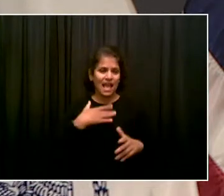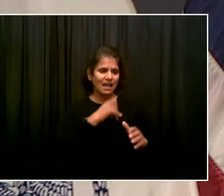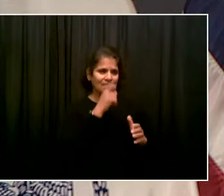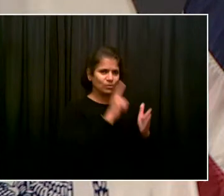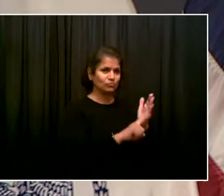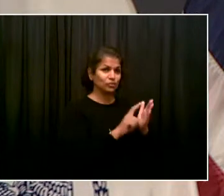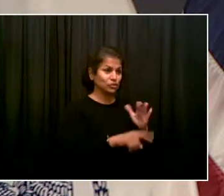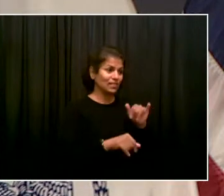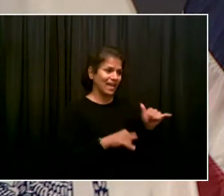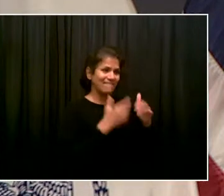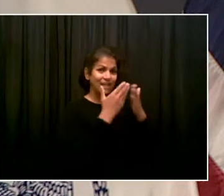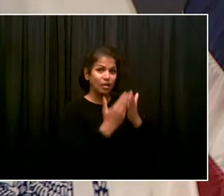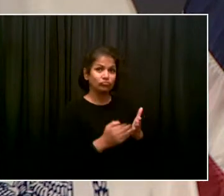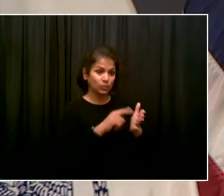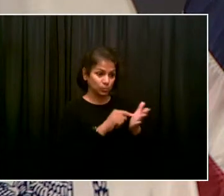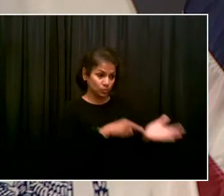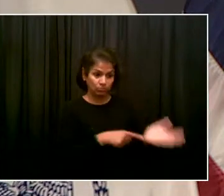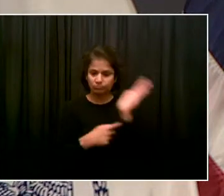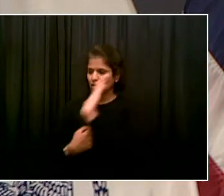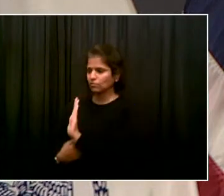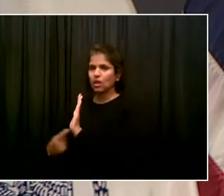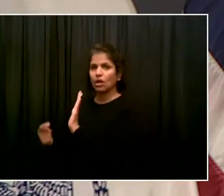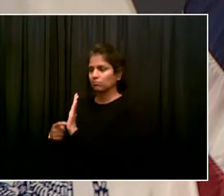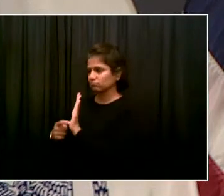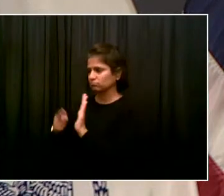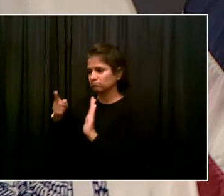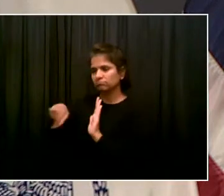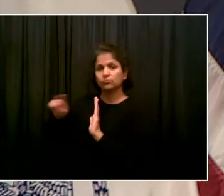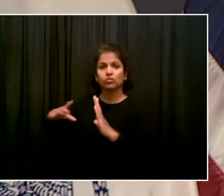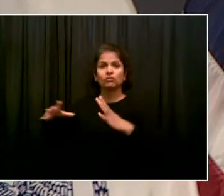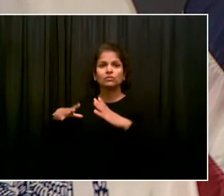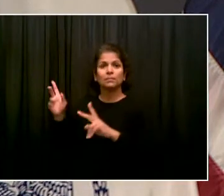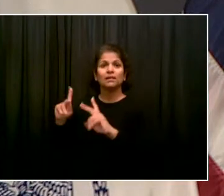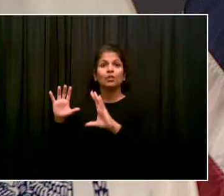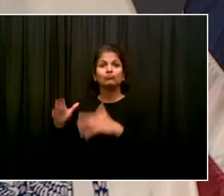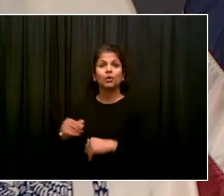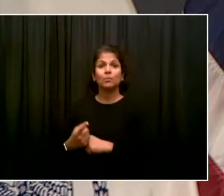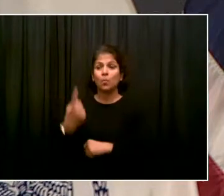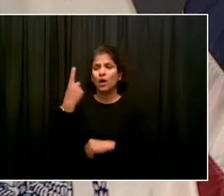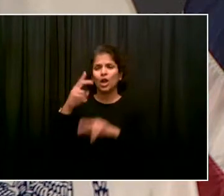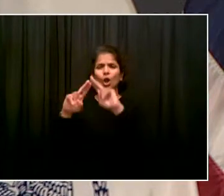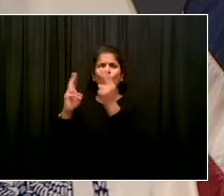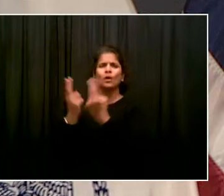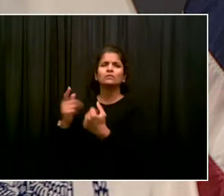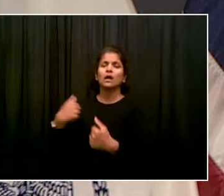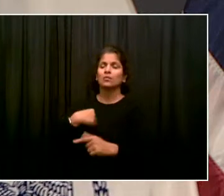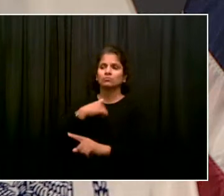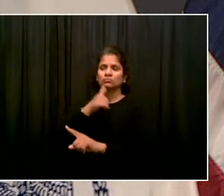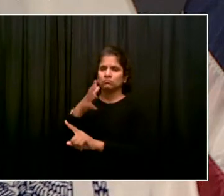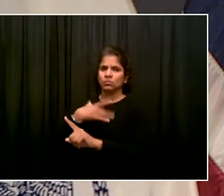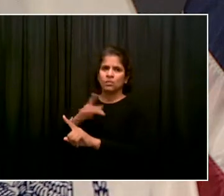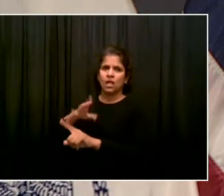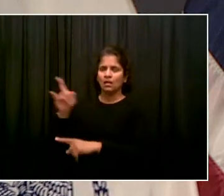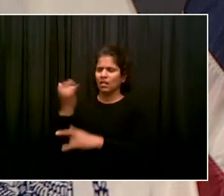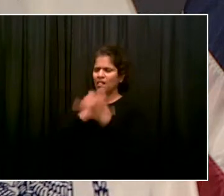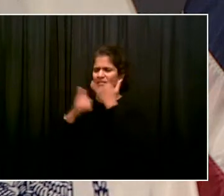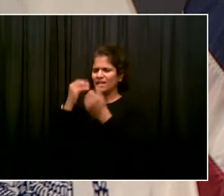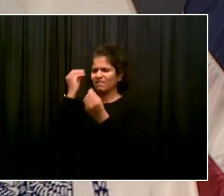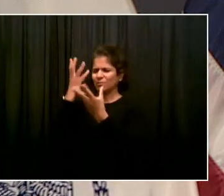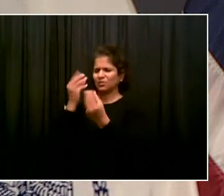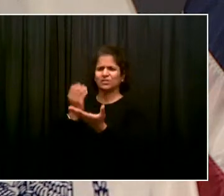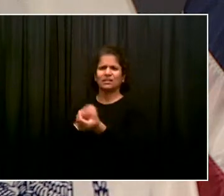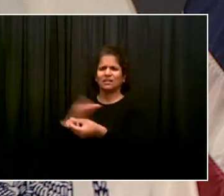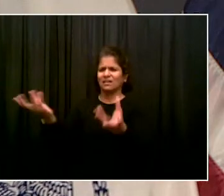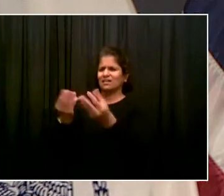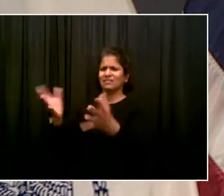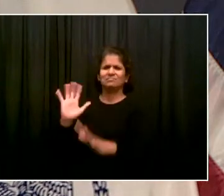goods by some people who don't like it. This went through so much of an exhaustive process to get it right, and the vast majority